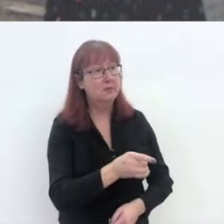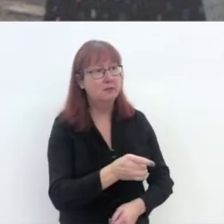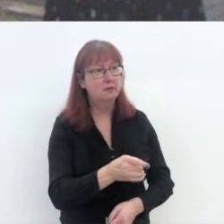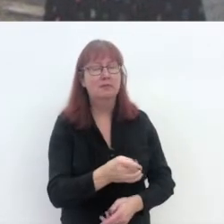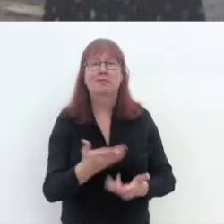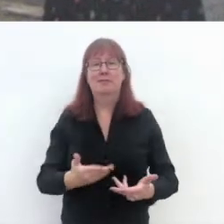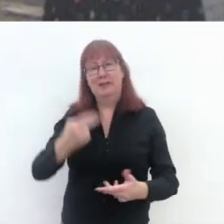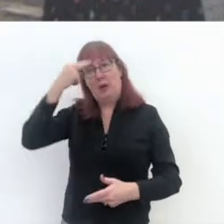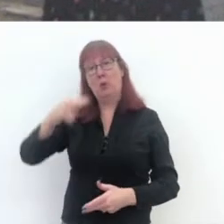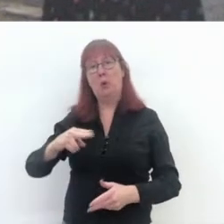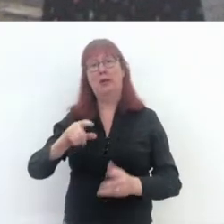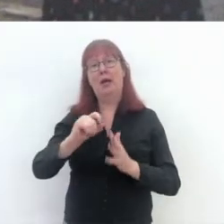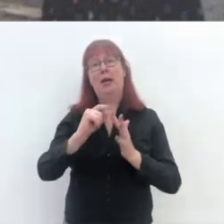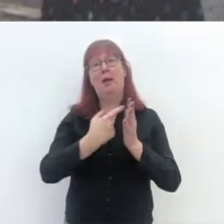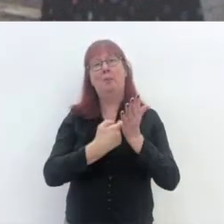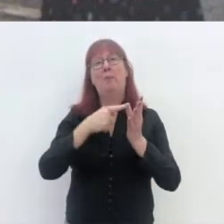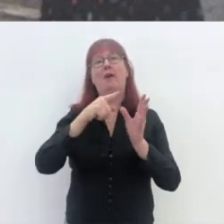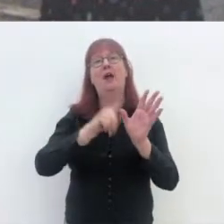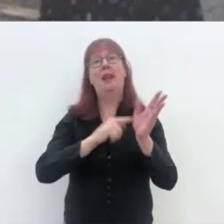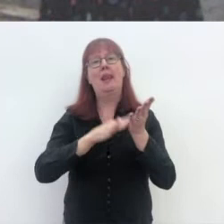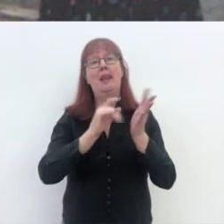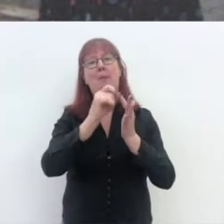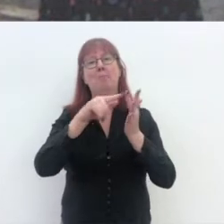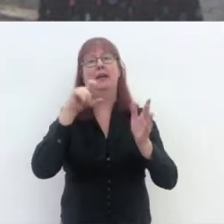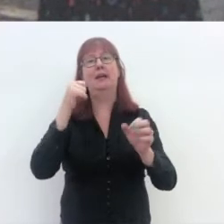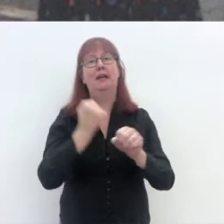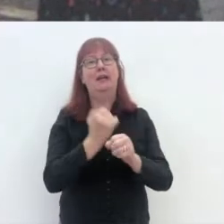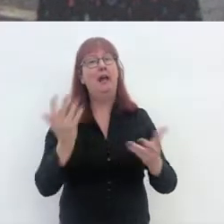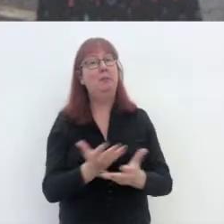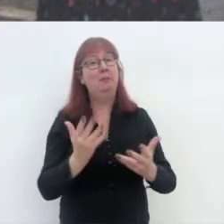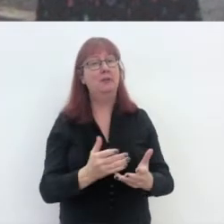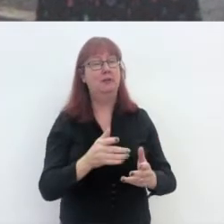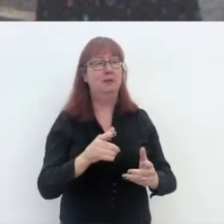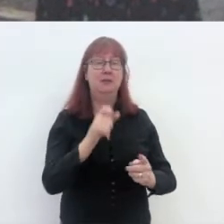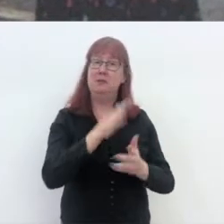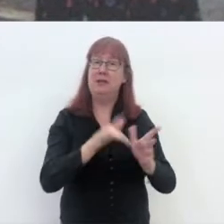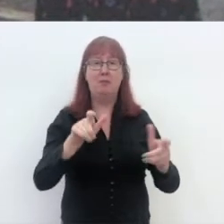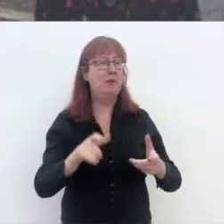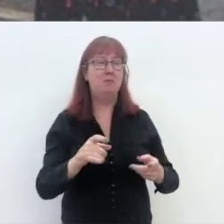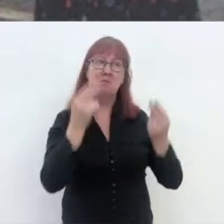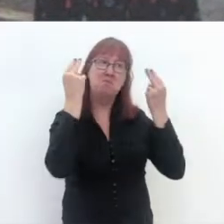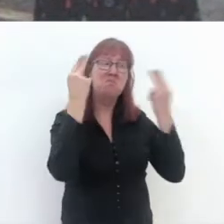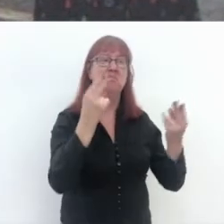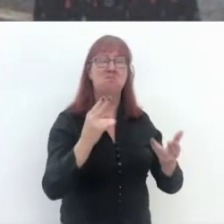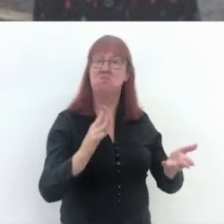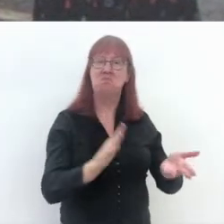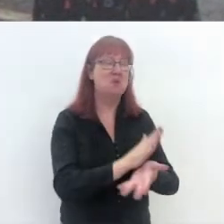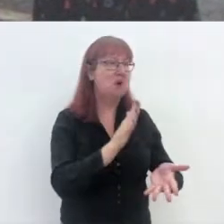Mandeville Games, the forerunner to the modern Paralympic Games, disabled people mobilised.